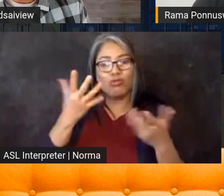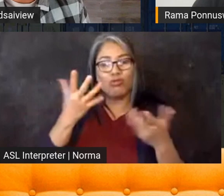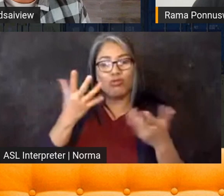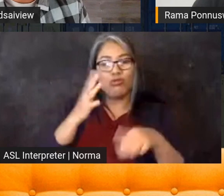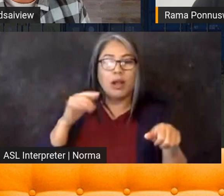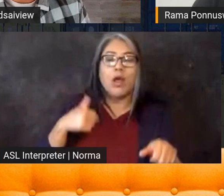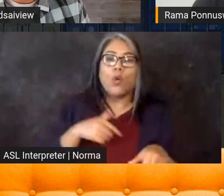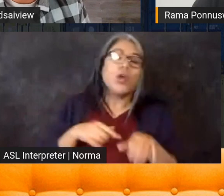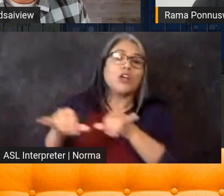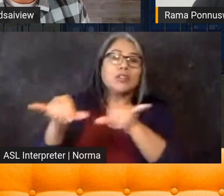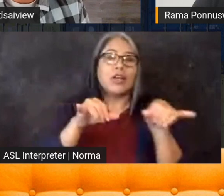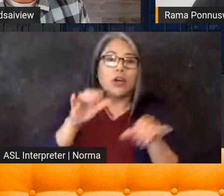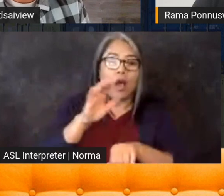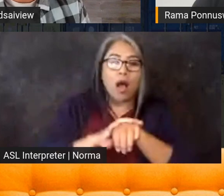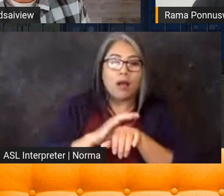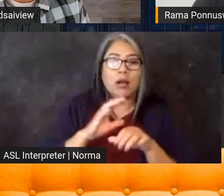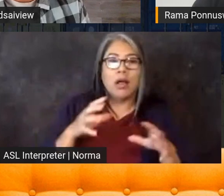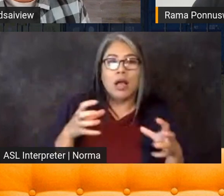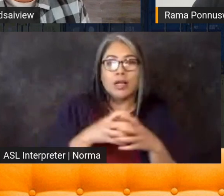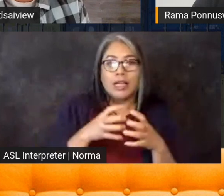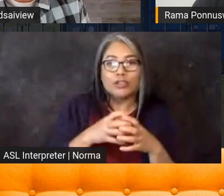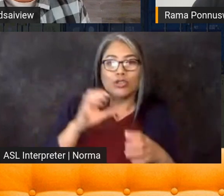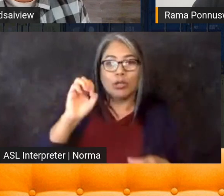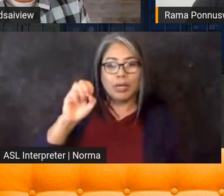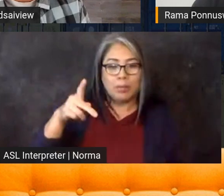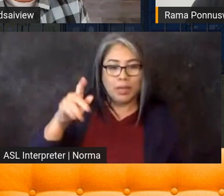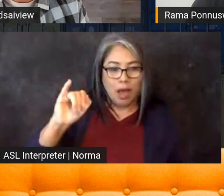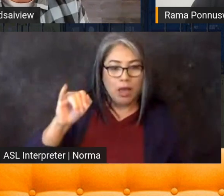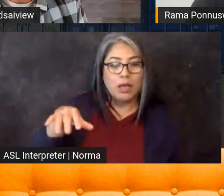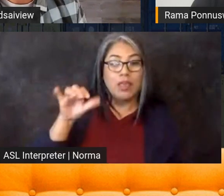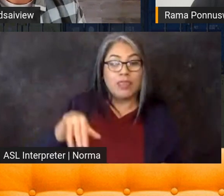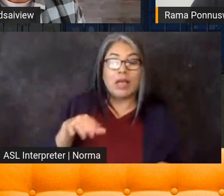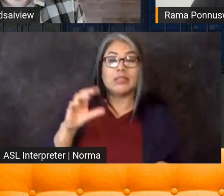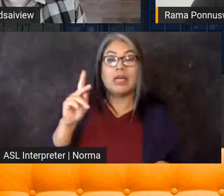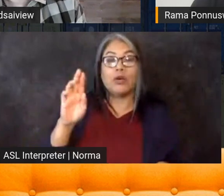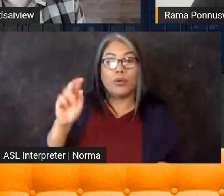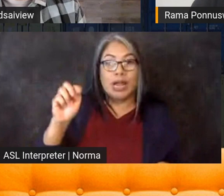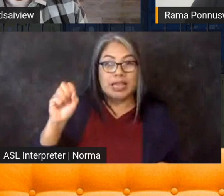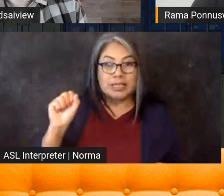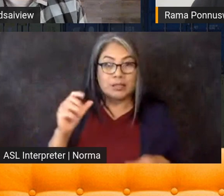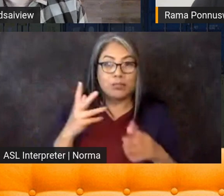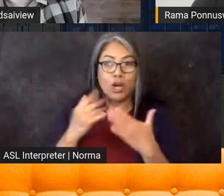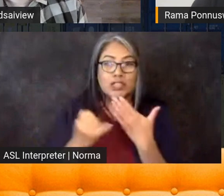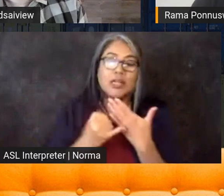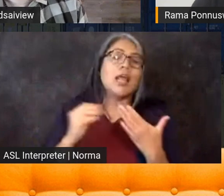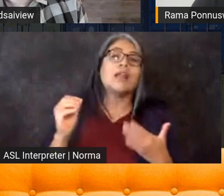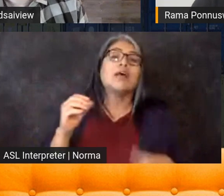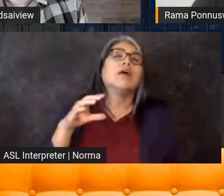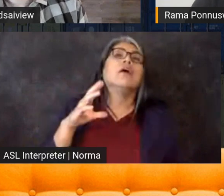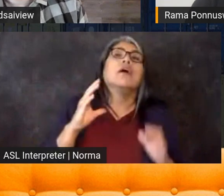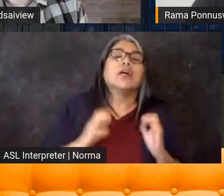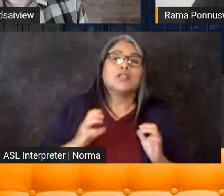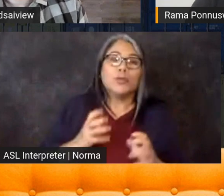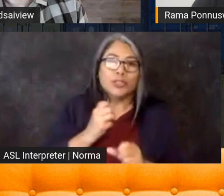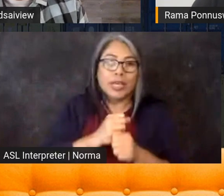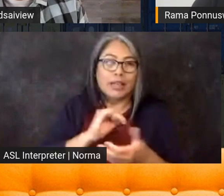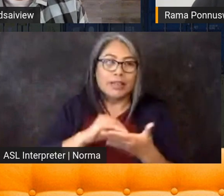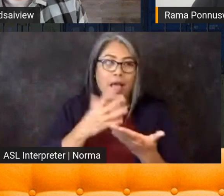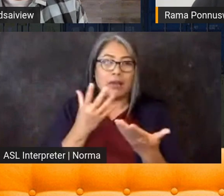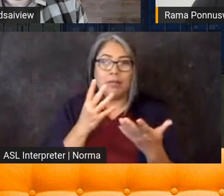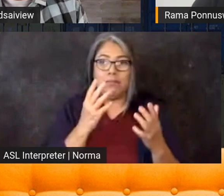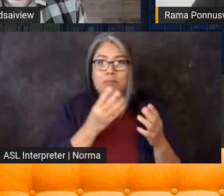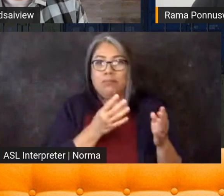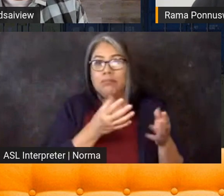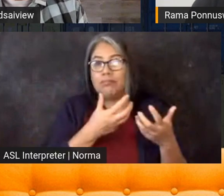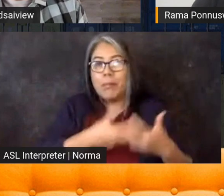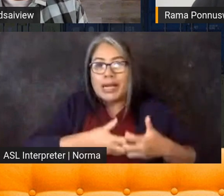Cluster API. So Cluster API is a Kubernetes subproject, and customers get a declarative mechanism and tooling that